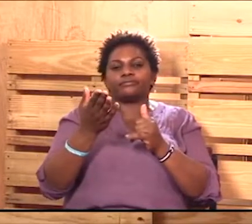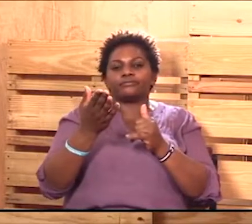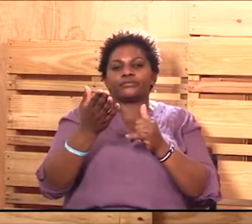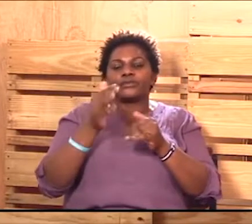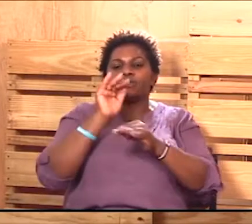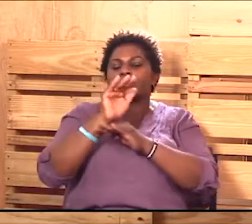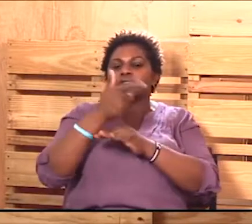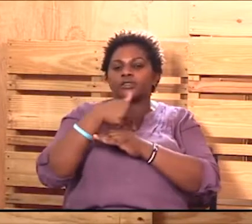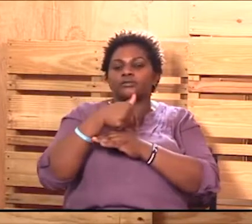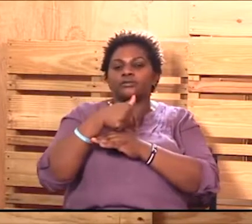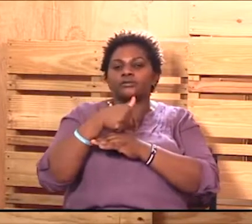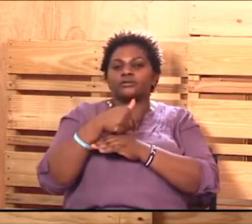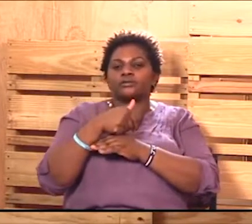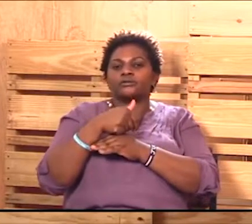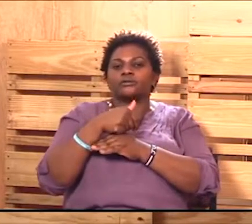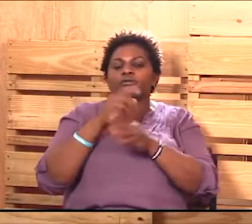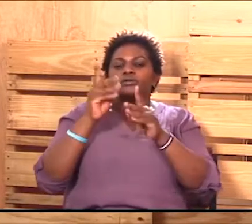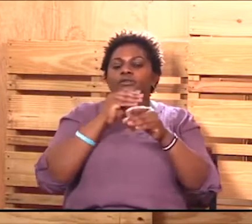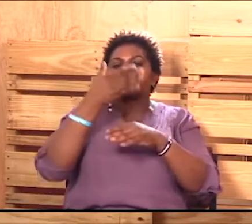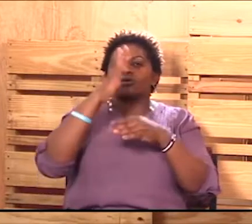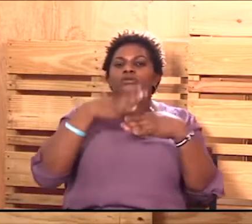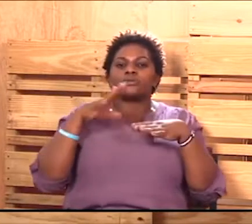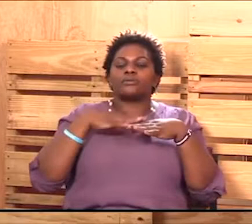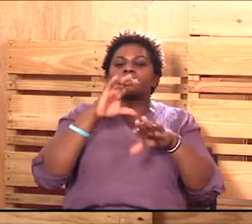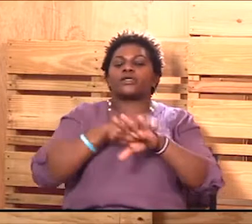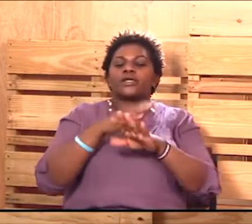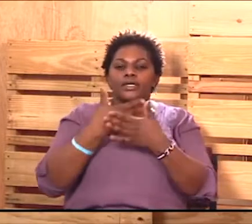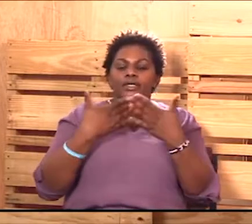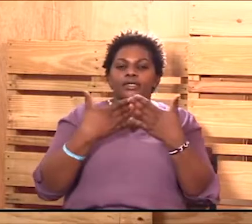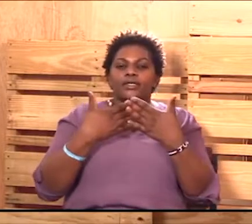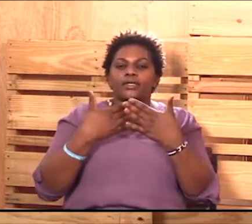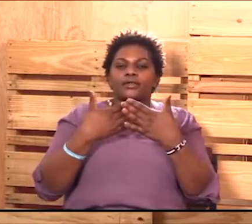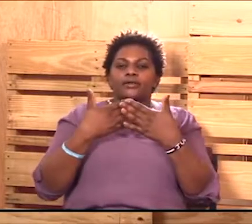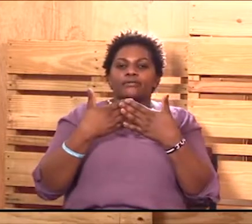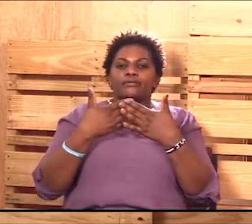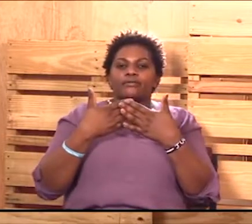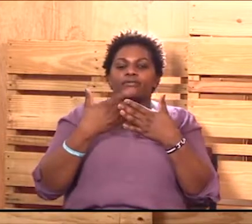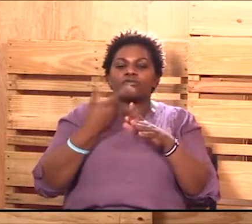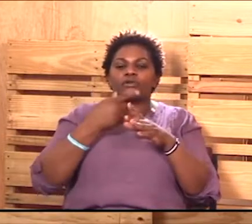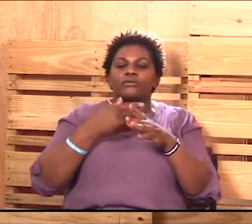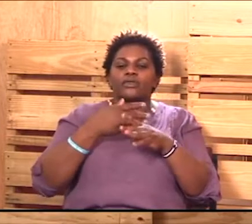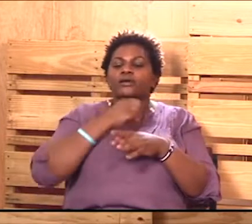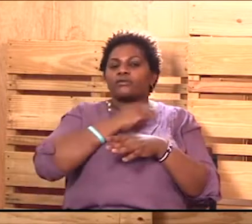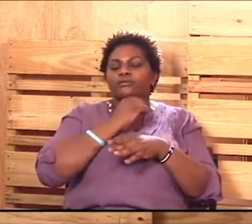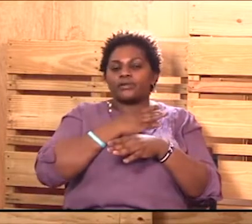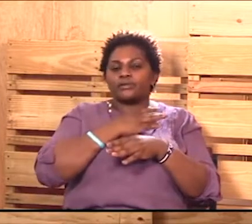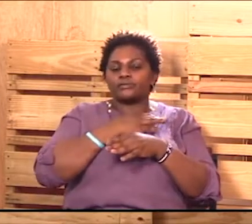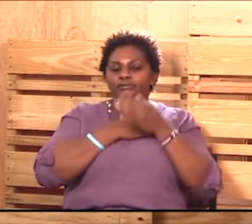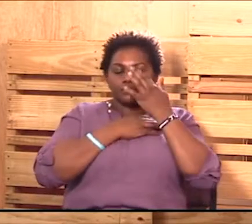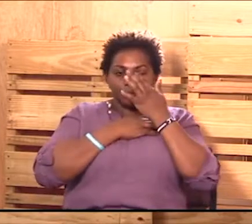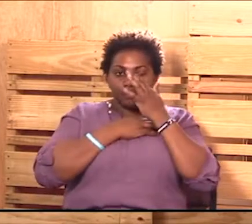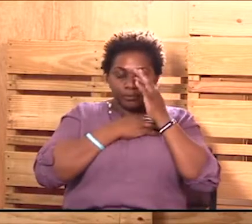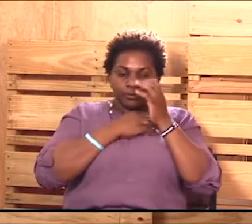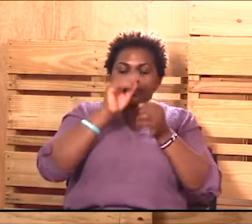I would ask us, did God's people get anything from their grumbling? Is